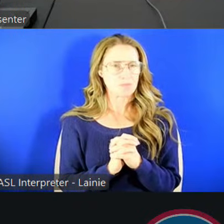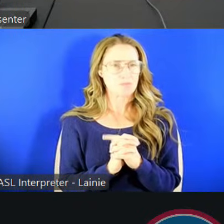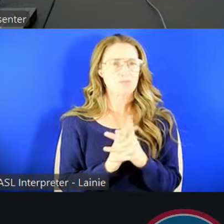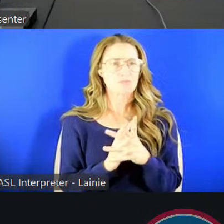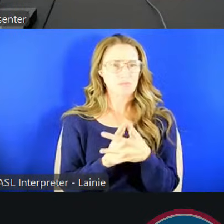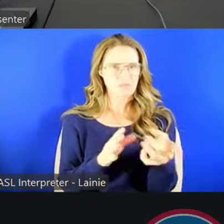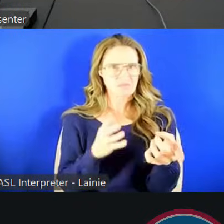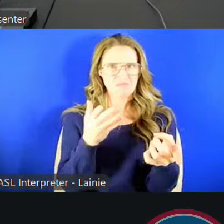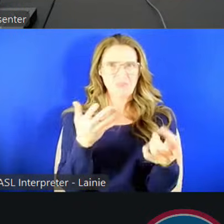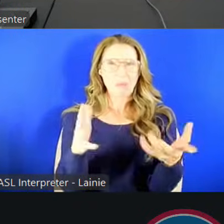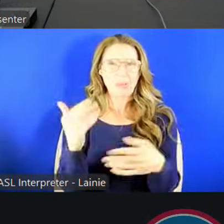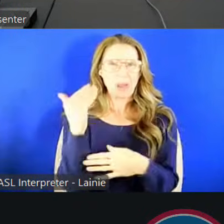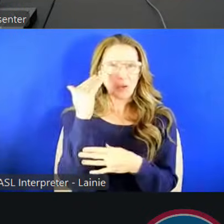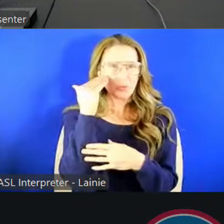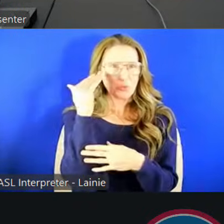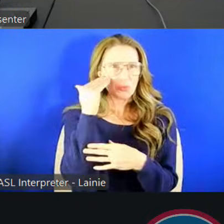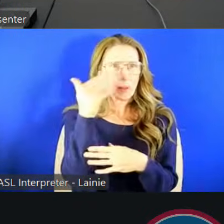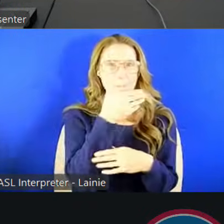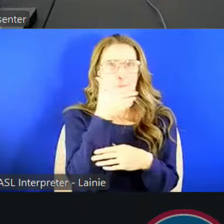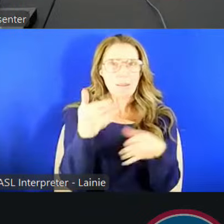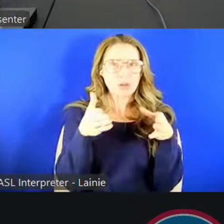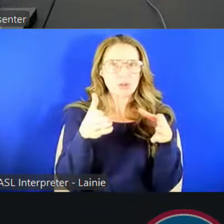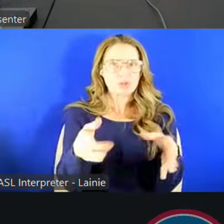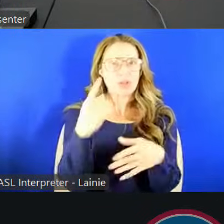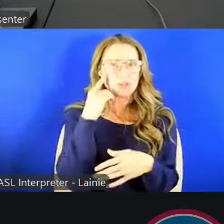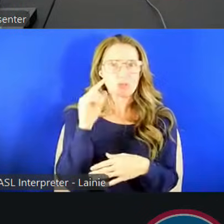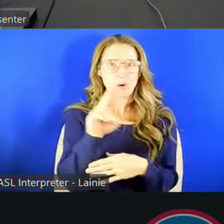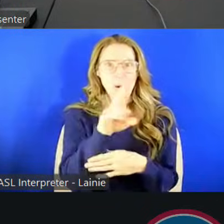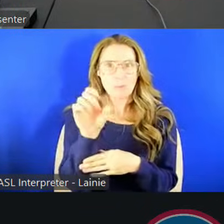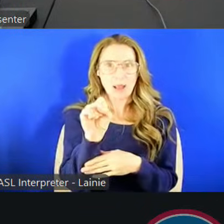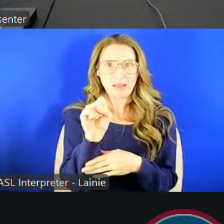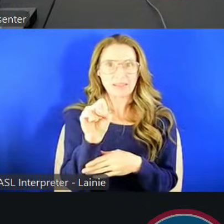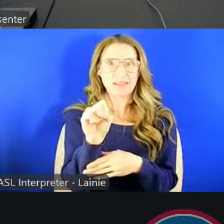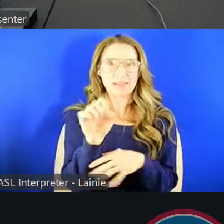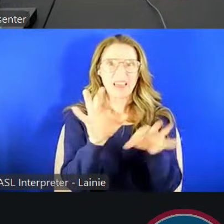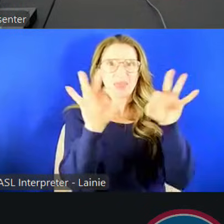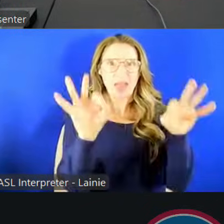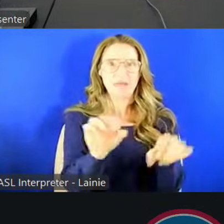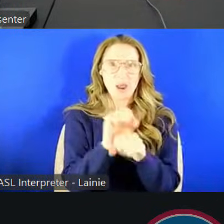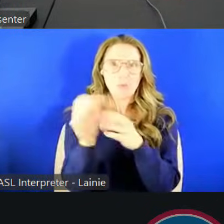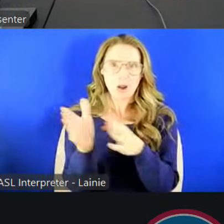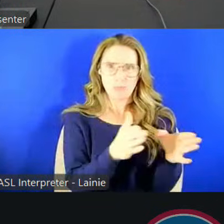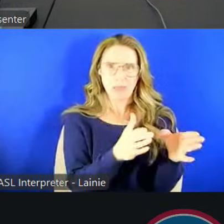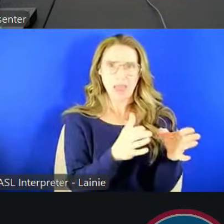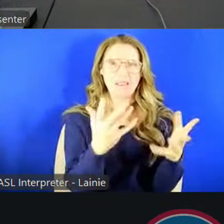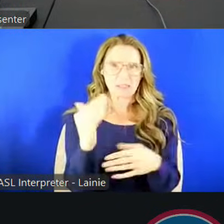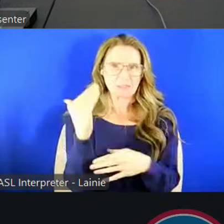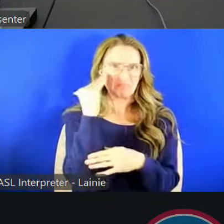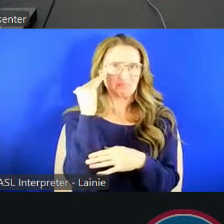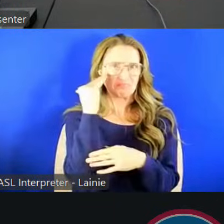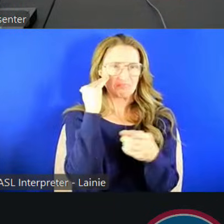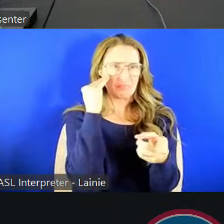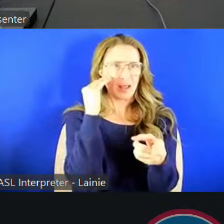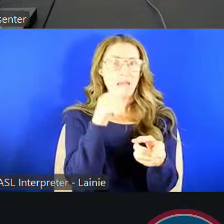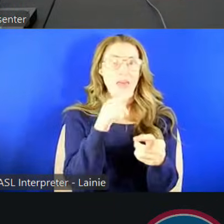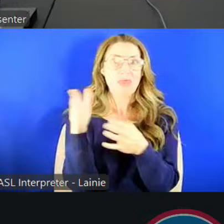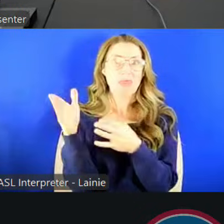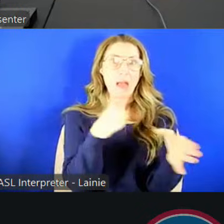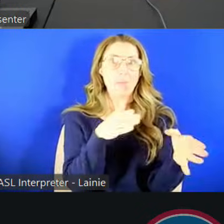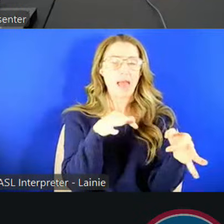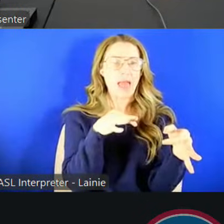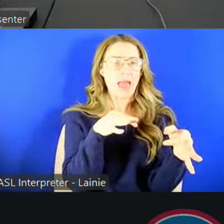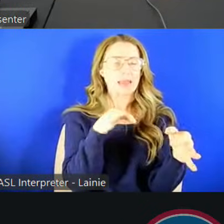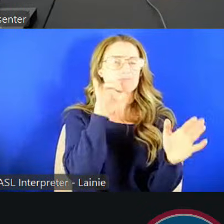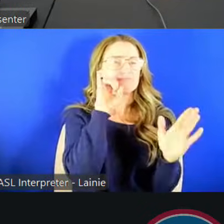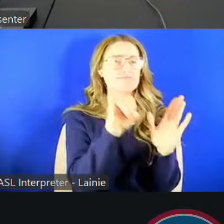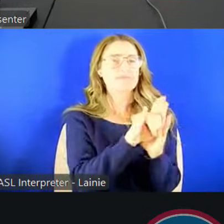may be familiar with the Better Streets for Buses framework plan. This is a plan that outlined or